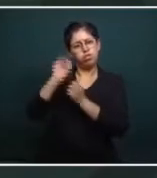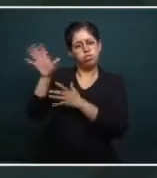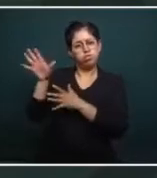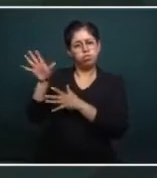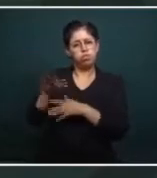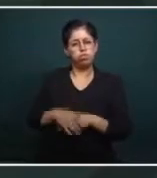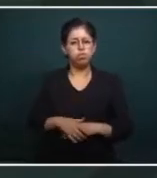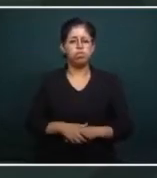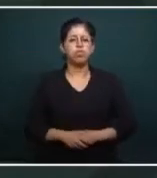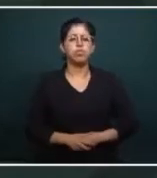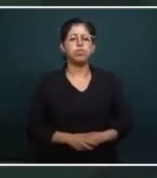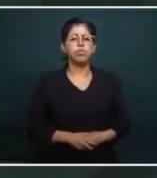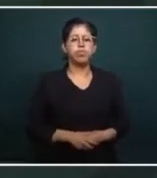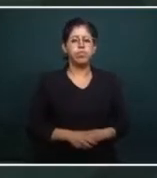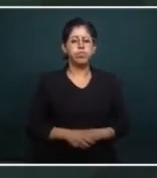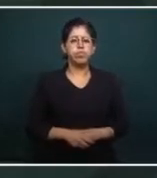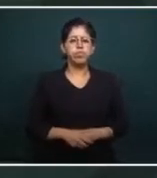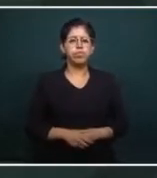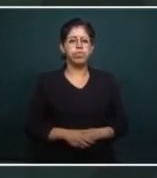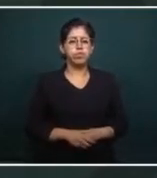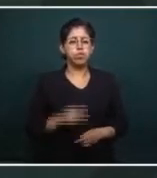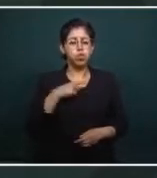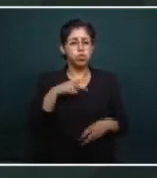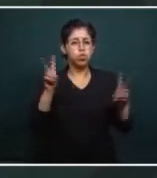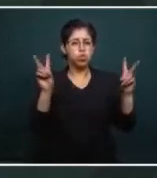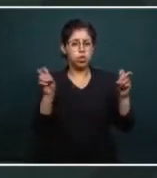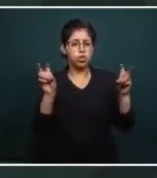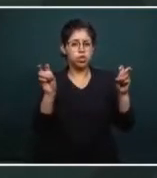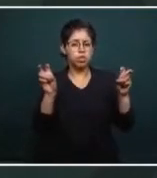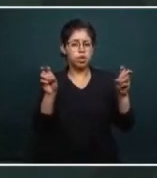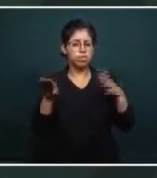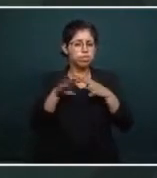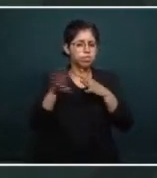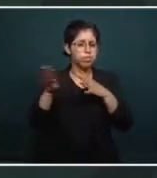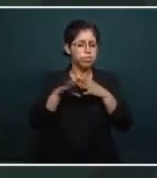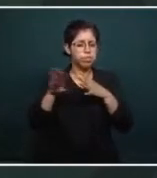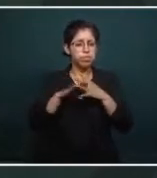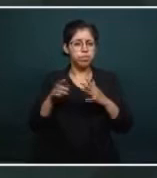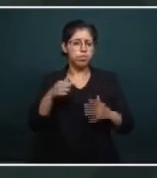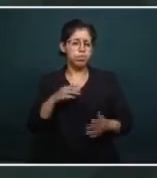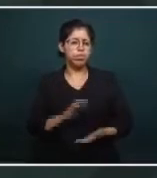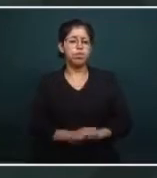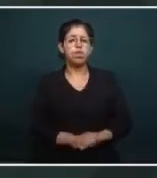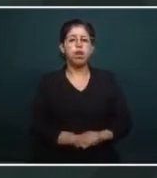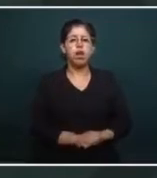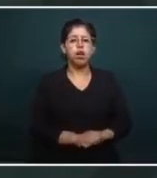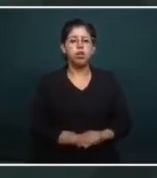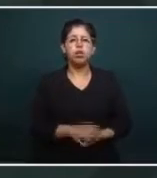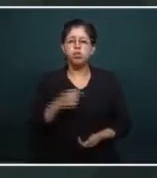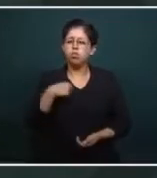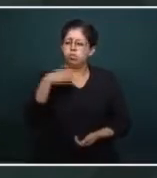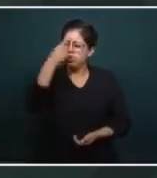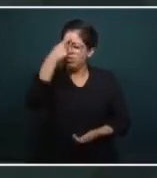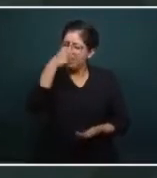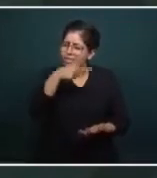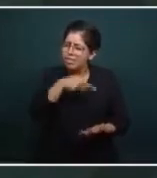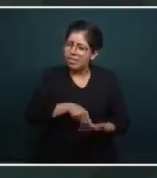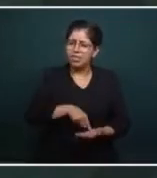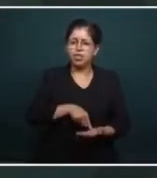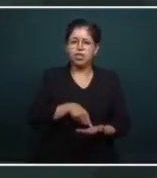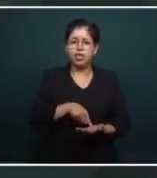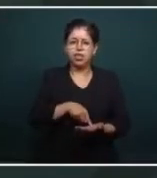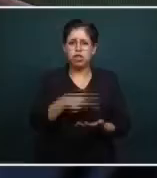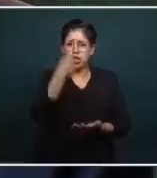him de este where I am tema. talking about this matter. Yo creo en eso, I believe in creo this,